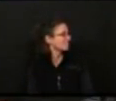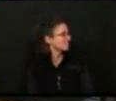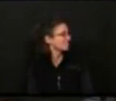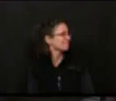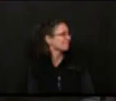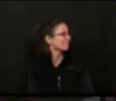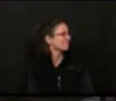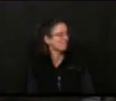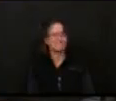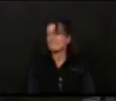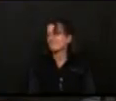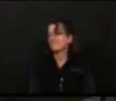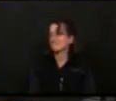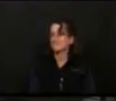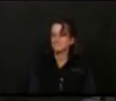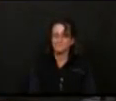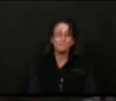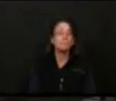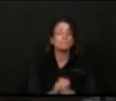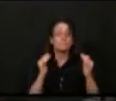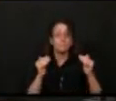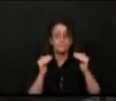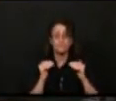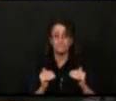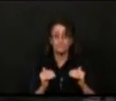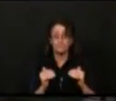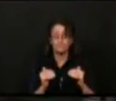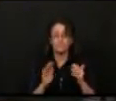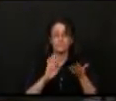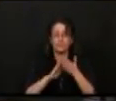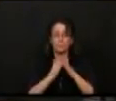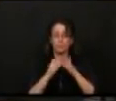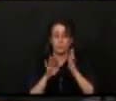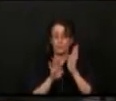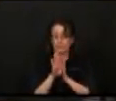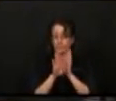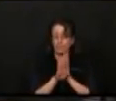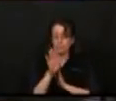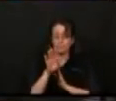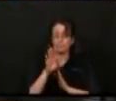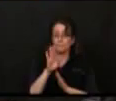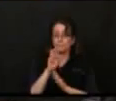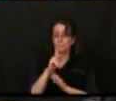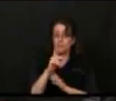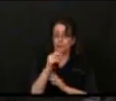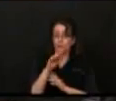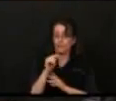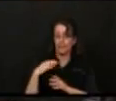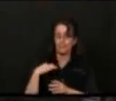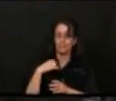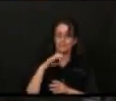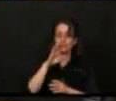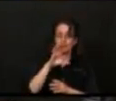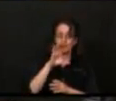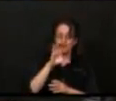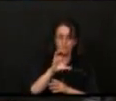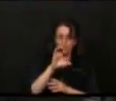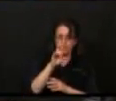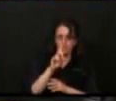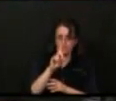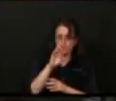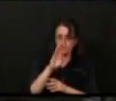So the next matter on the agenda is the community development block grant application from the Wyndham